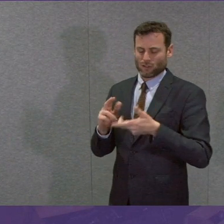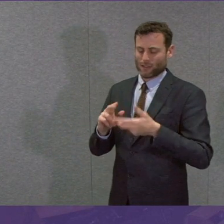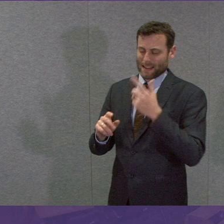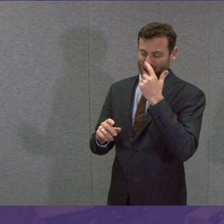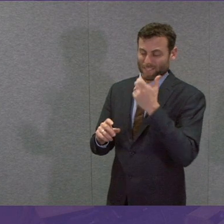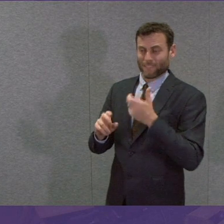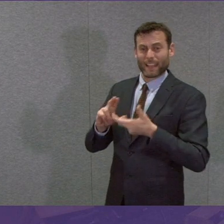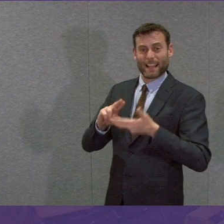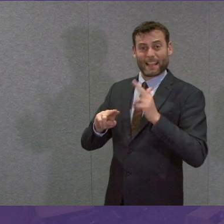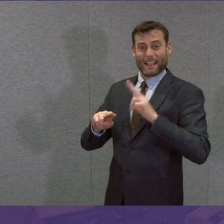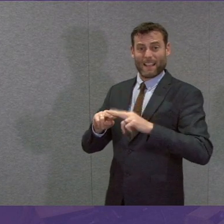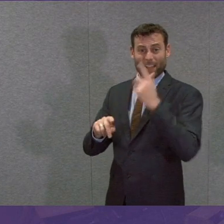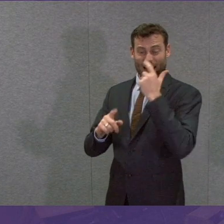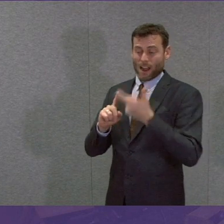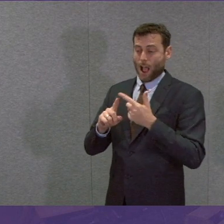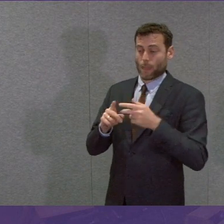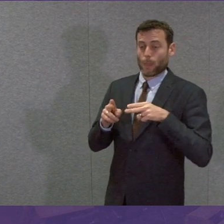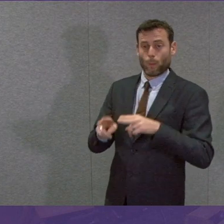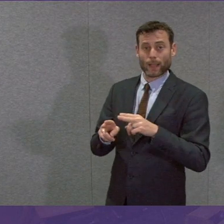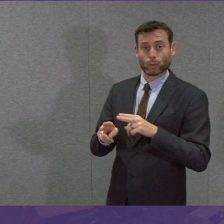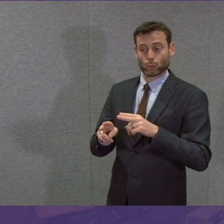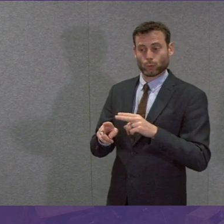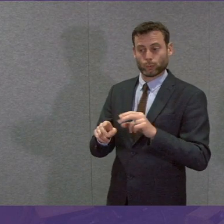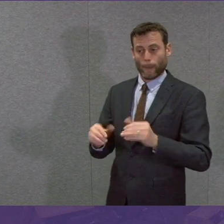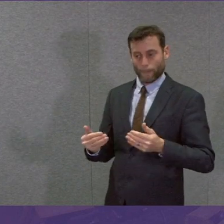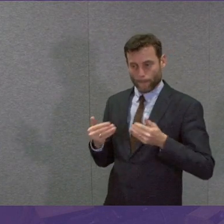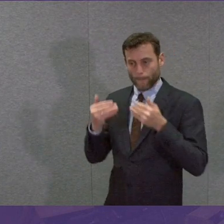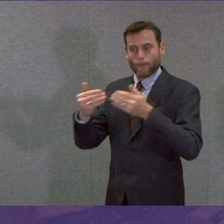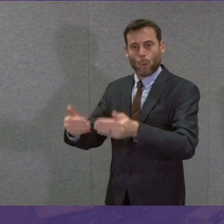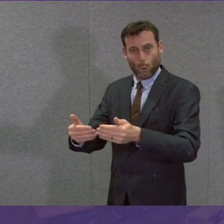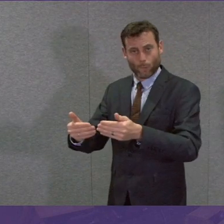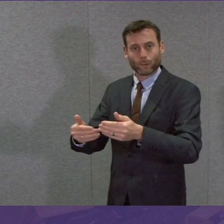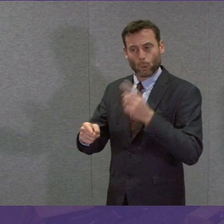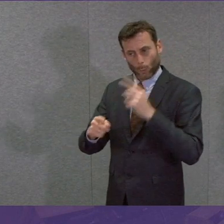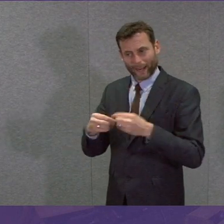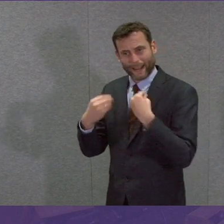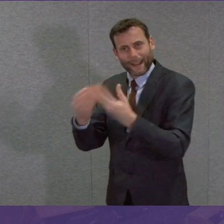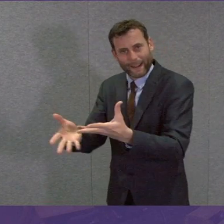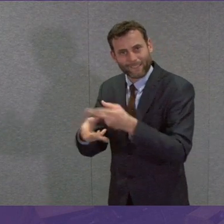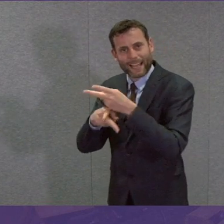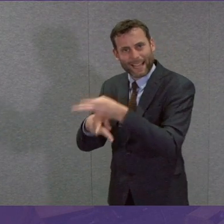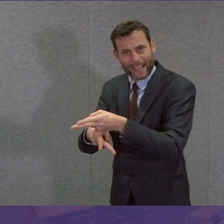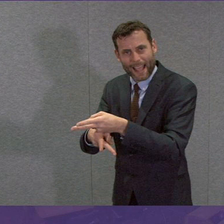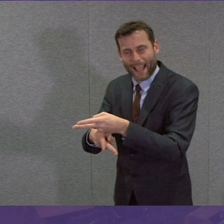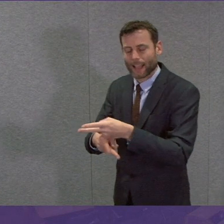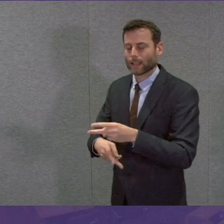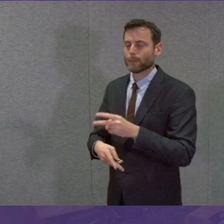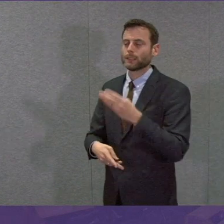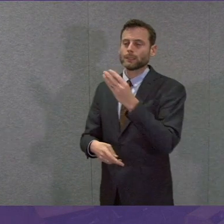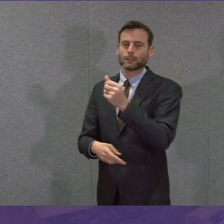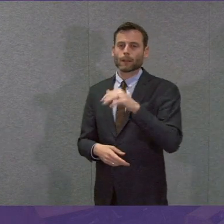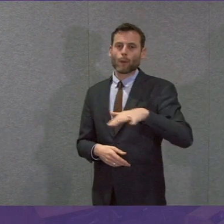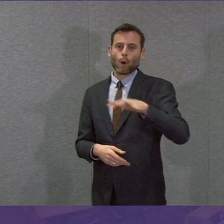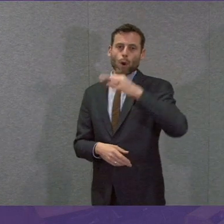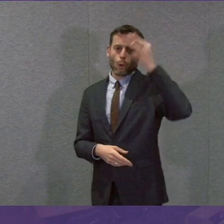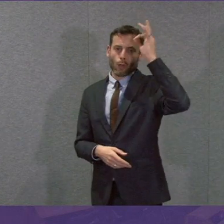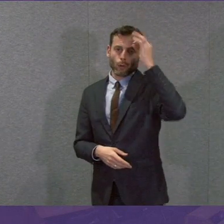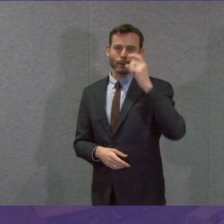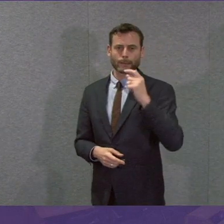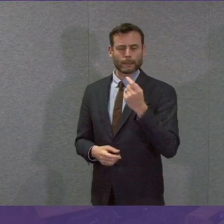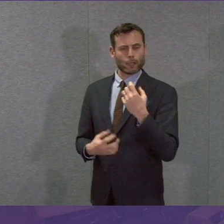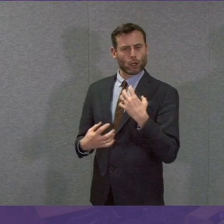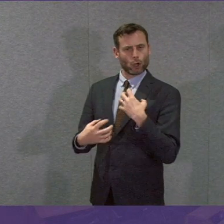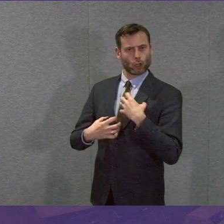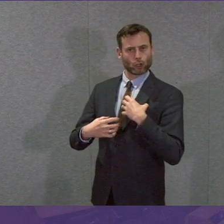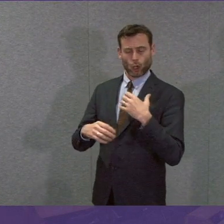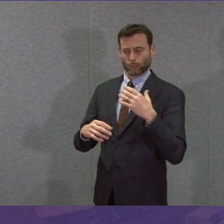is, if there is a difficulty in the bureaucratic system, it reduces that. There is concern about that because some local authorities may have difficulty in getting